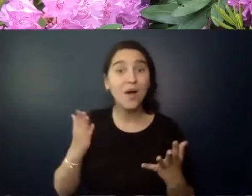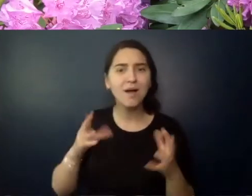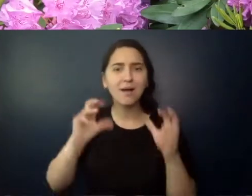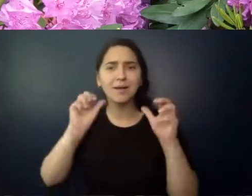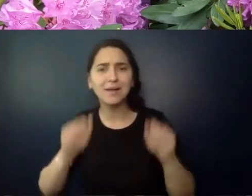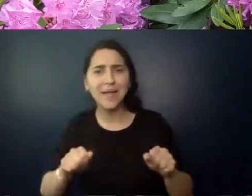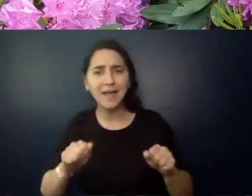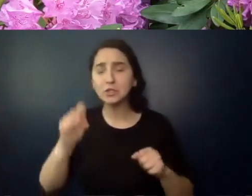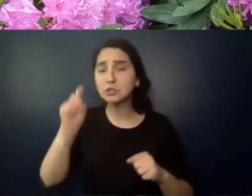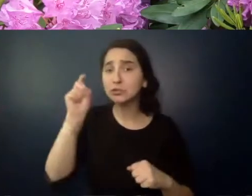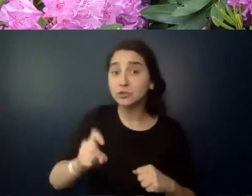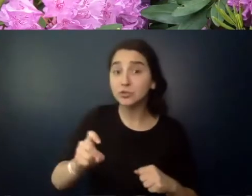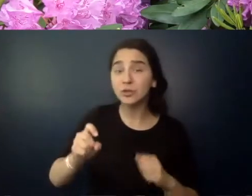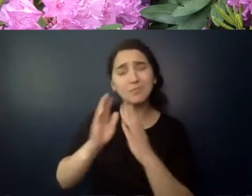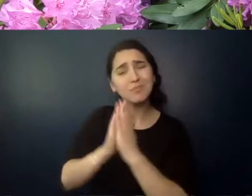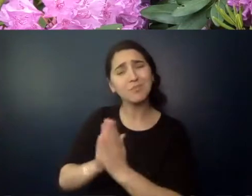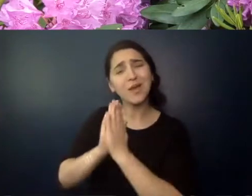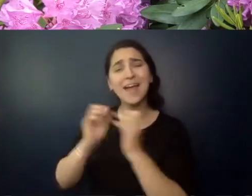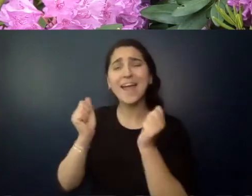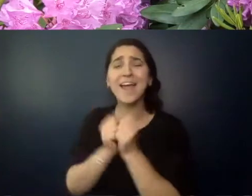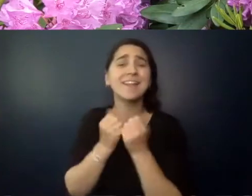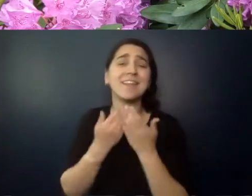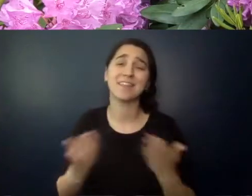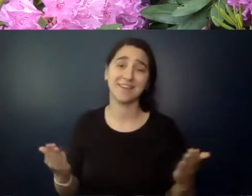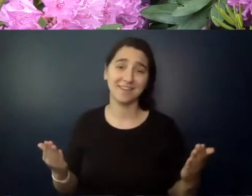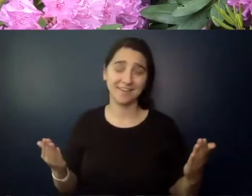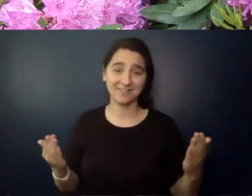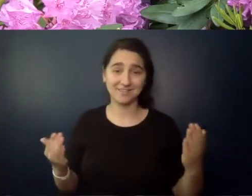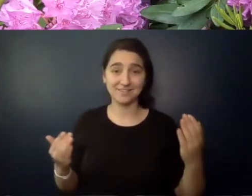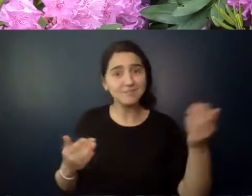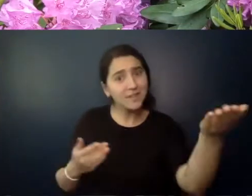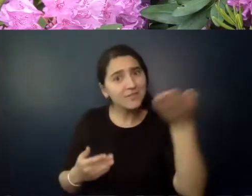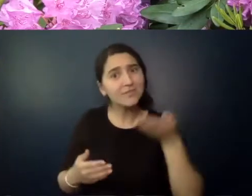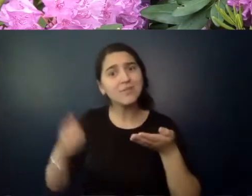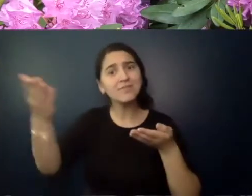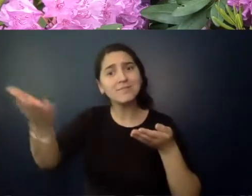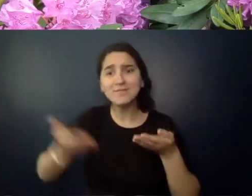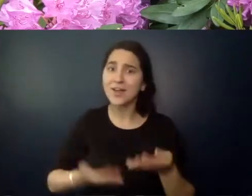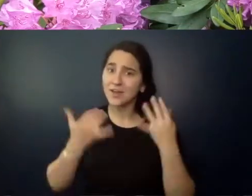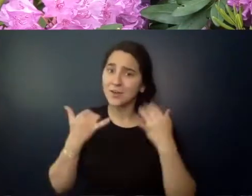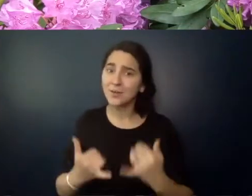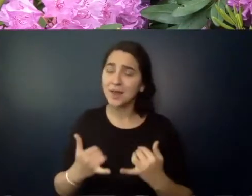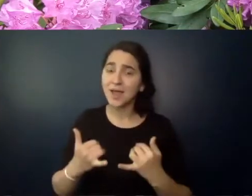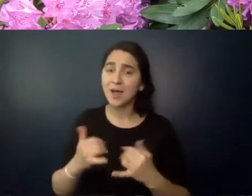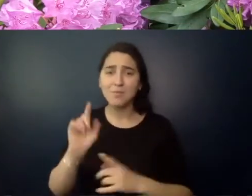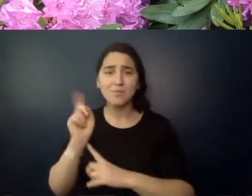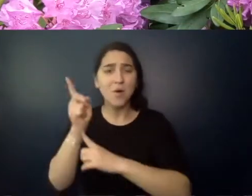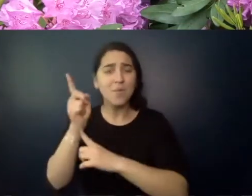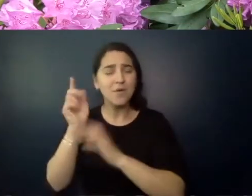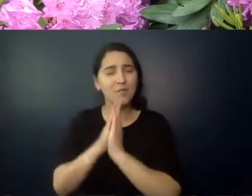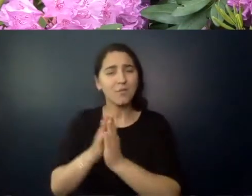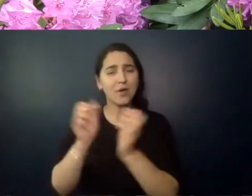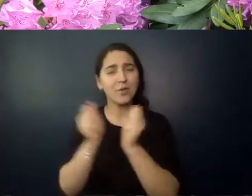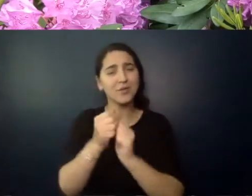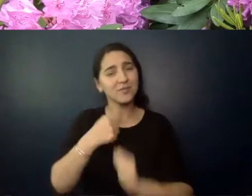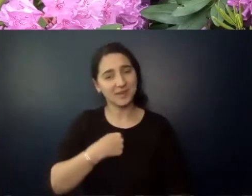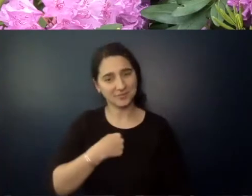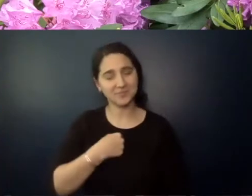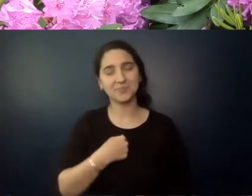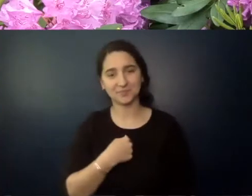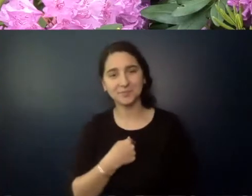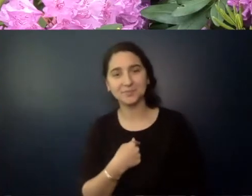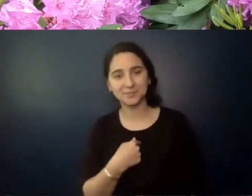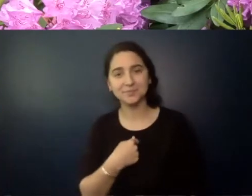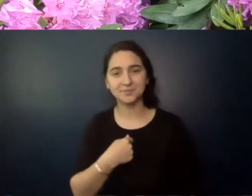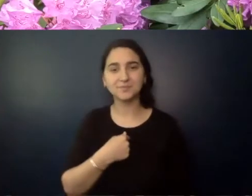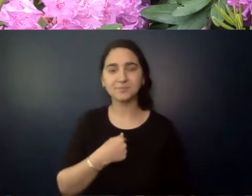We know that we can and we should pray about anything. And so I invite you into a time of prayer